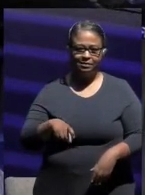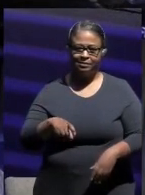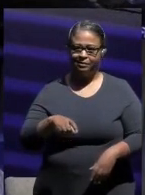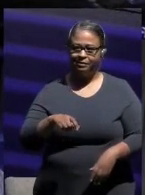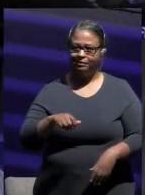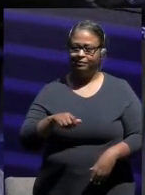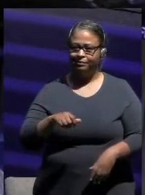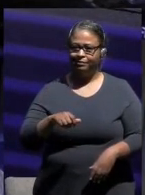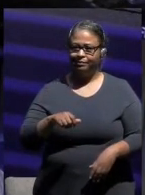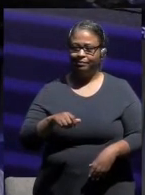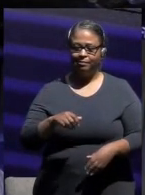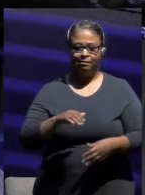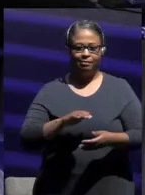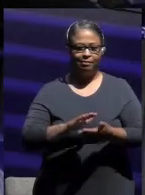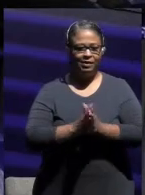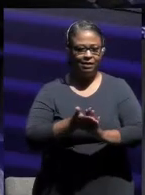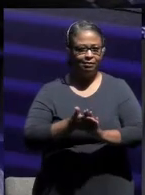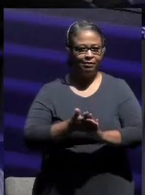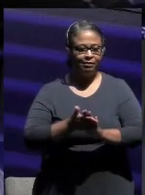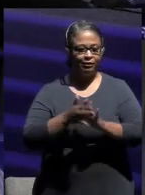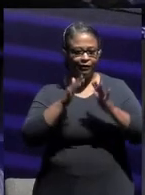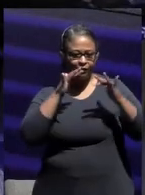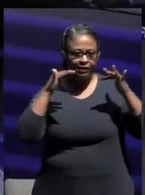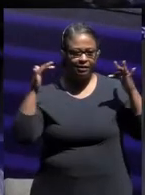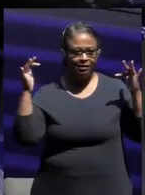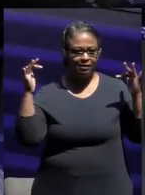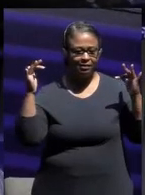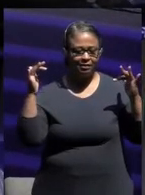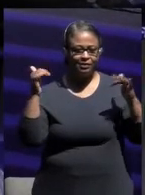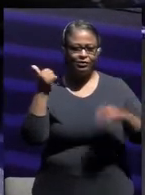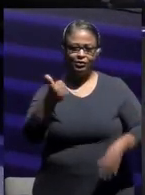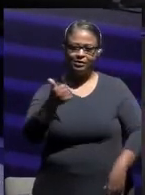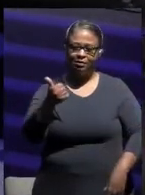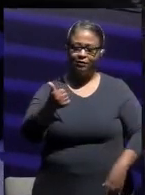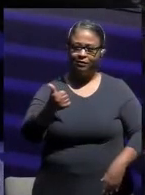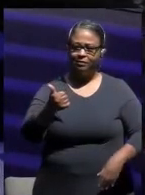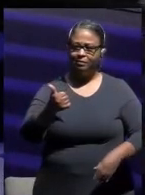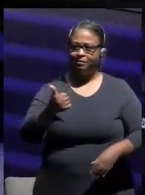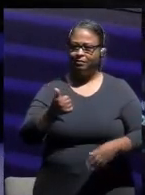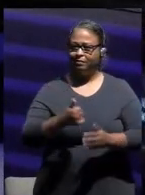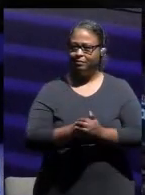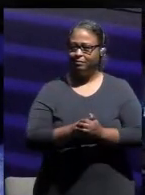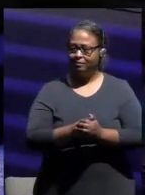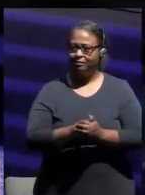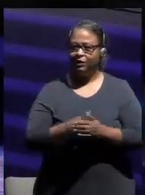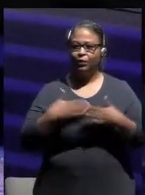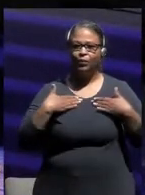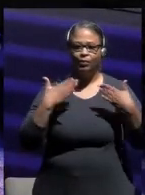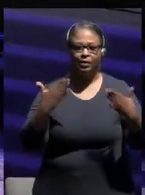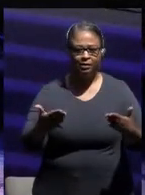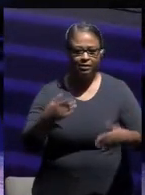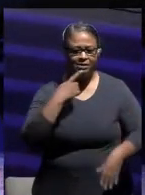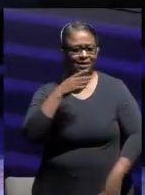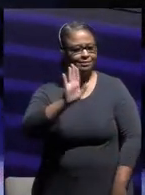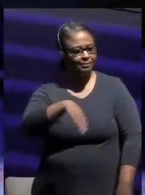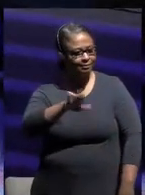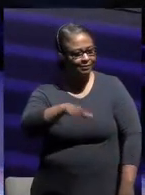somebody. And you got to say, you got to be vulnerable. And you got to say,